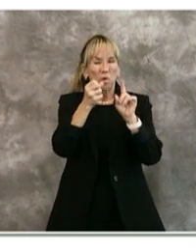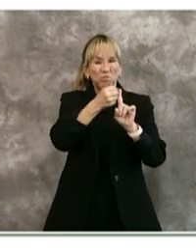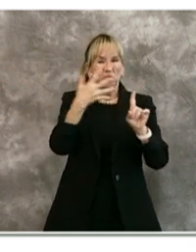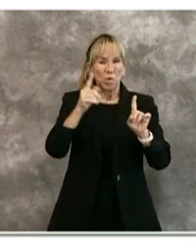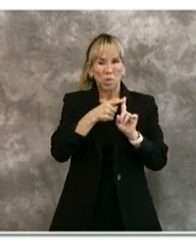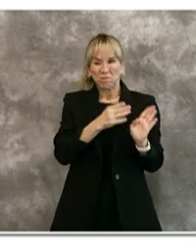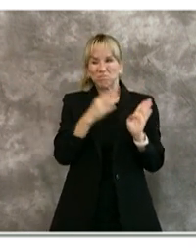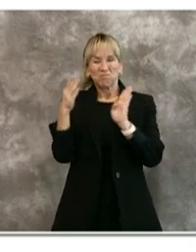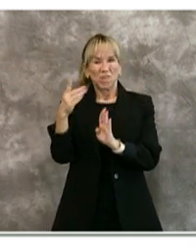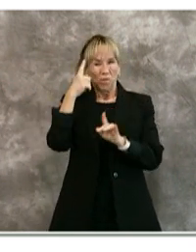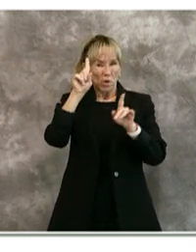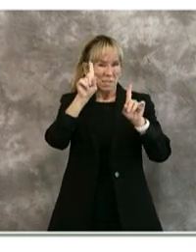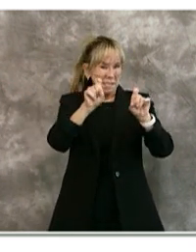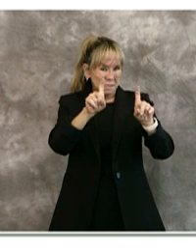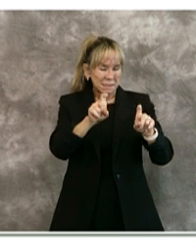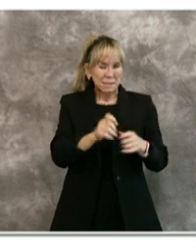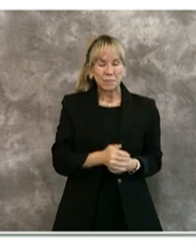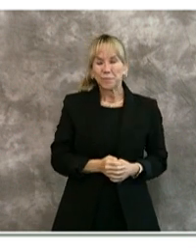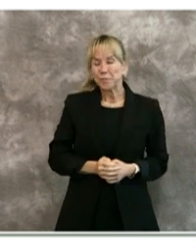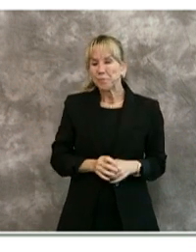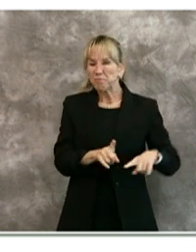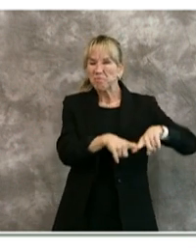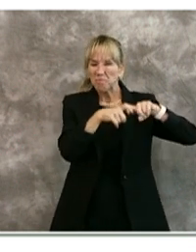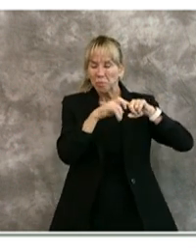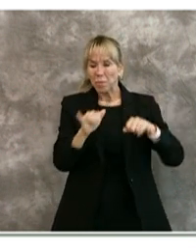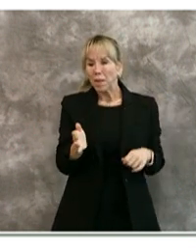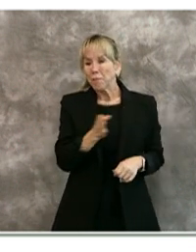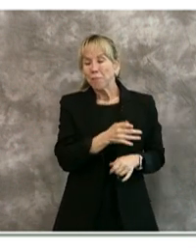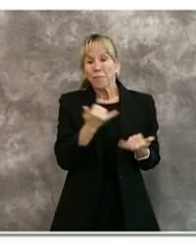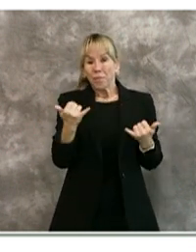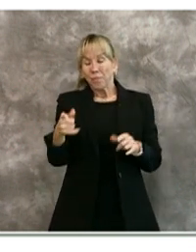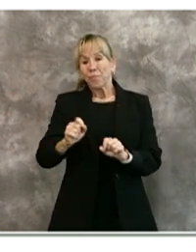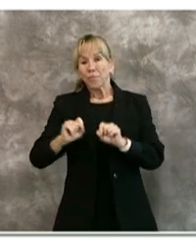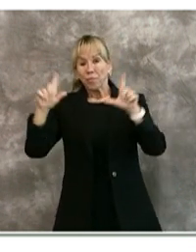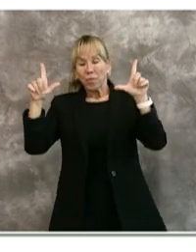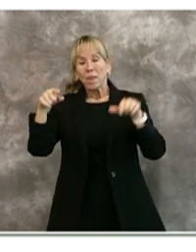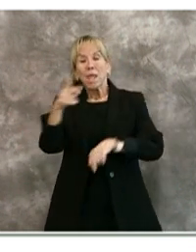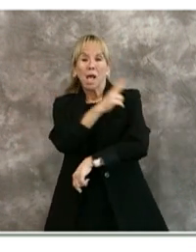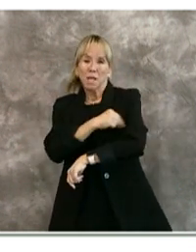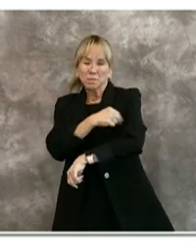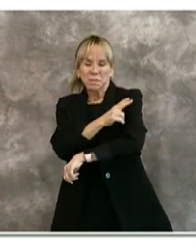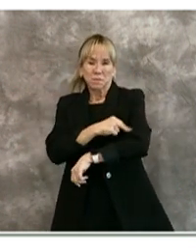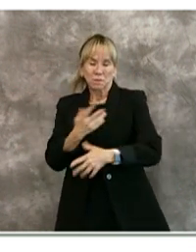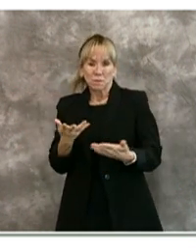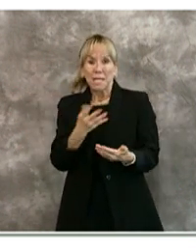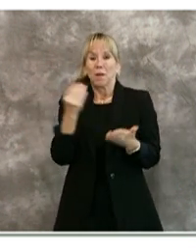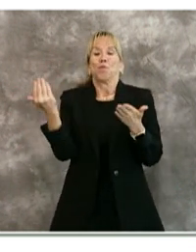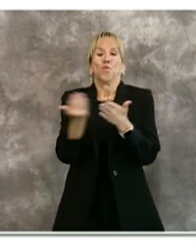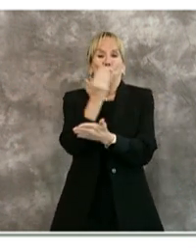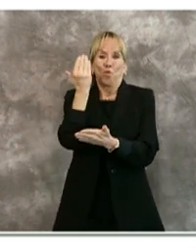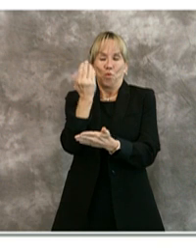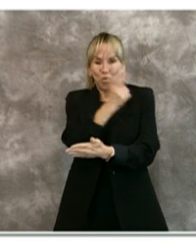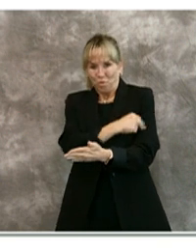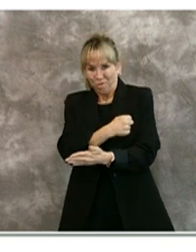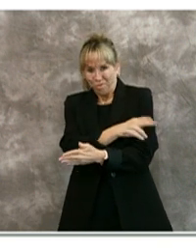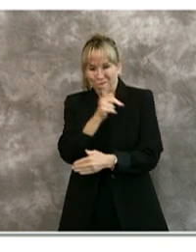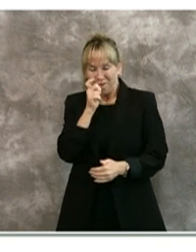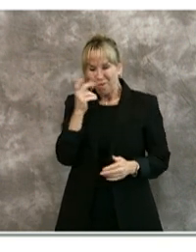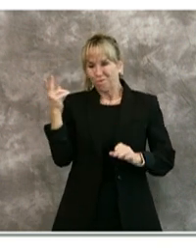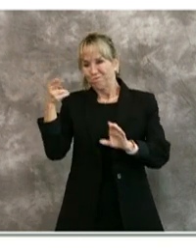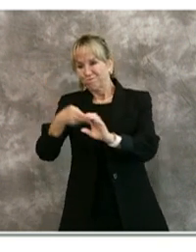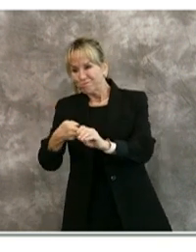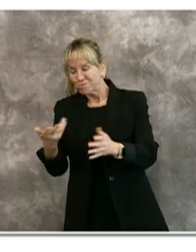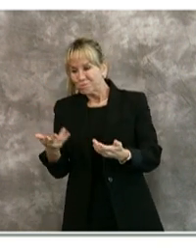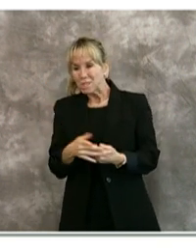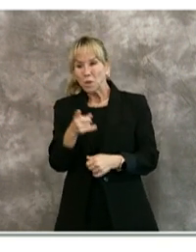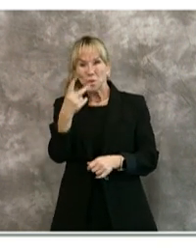slide. This is hospitalizations and new hospitalizations. And as you will